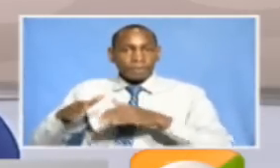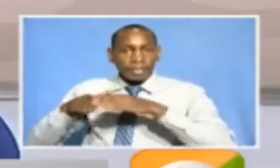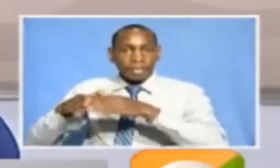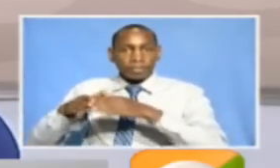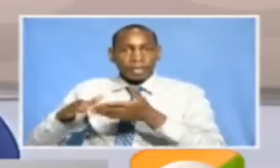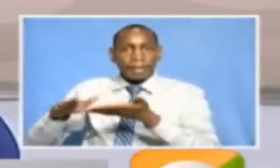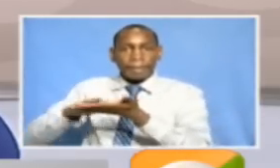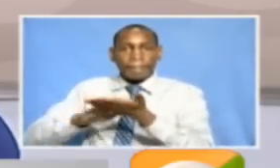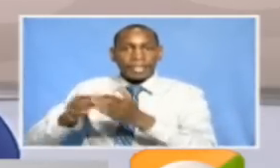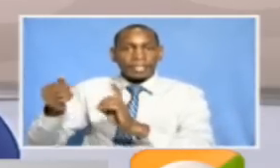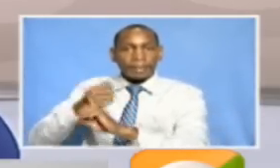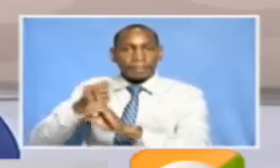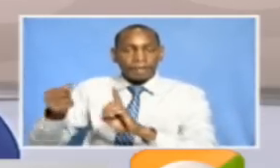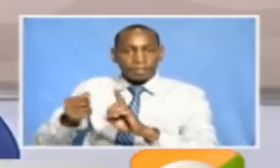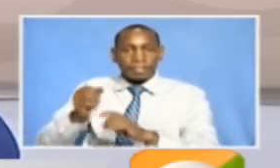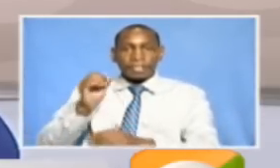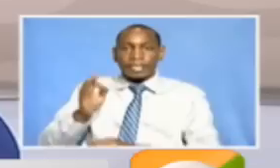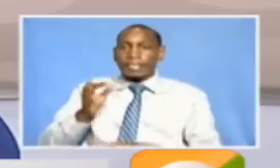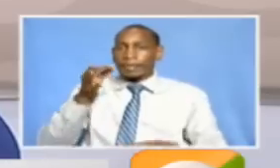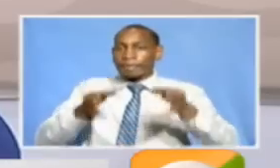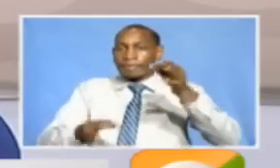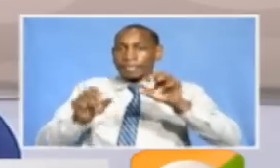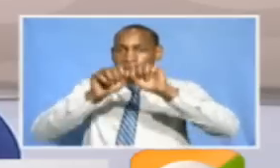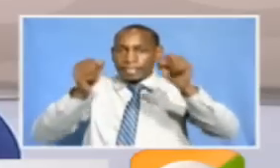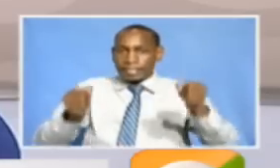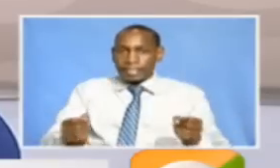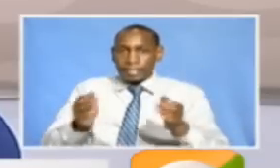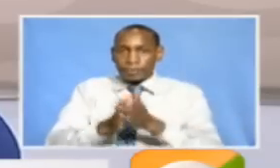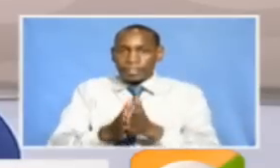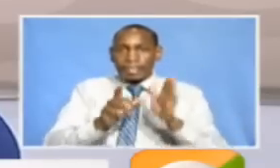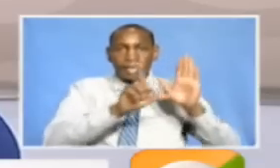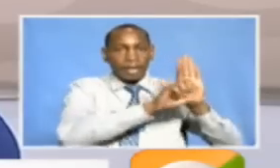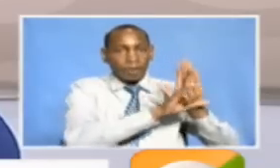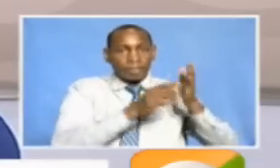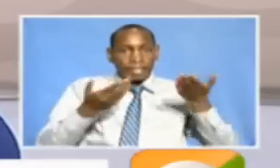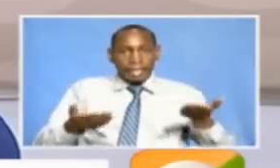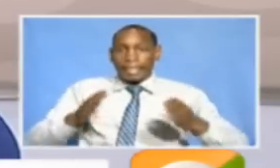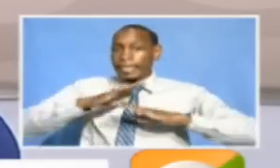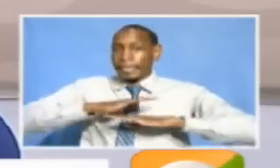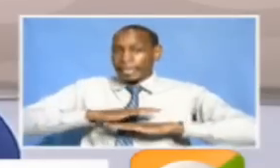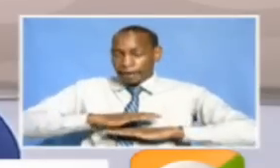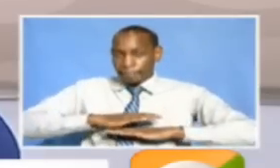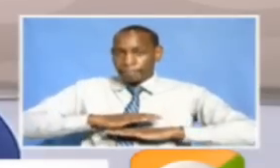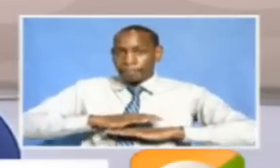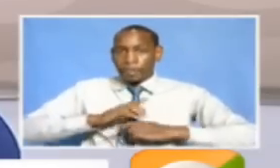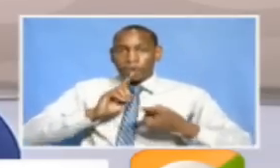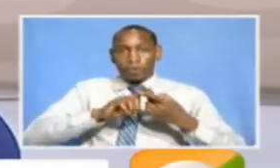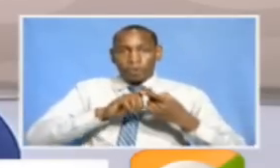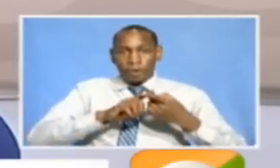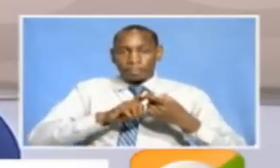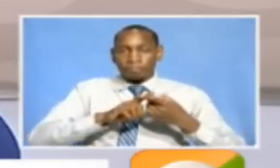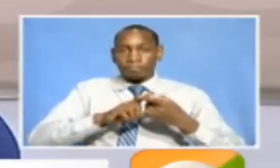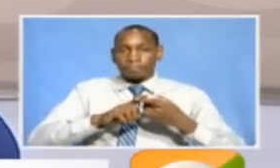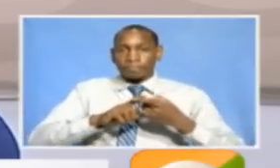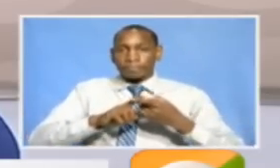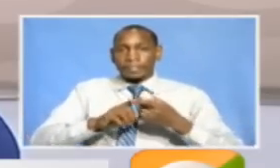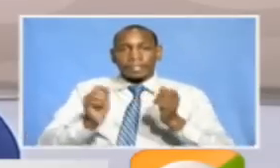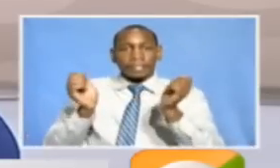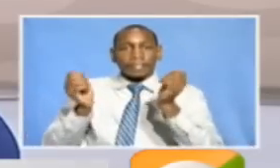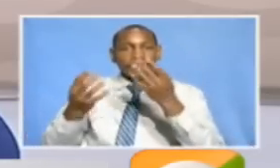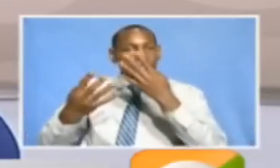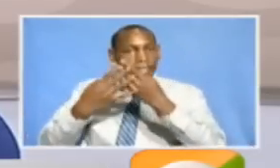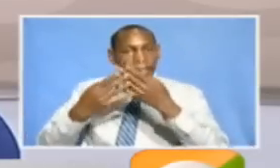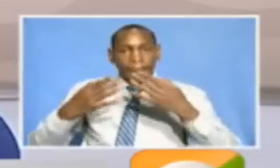gender-based violence, and whether our justice system and existing laws are enough to not only see offenders behind bars,